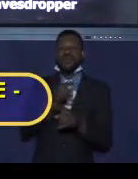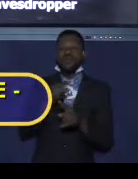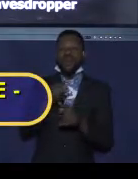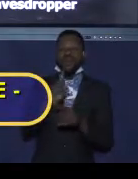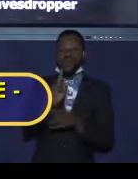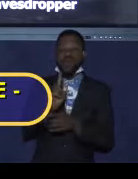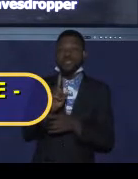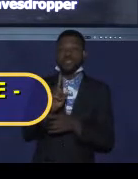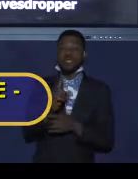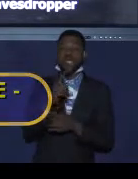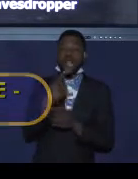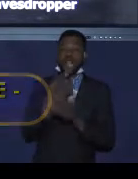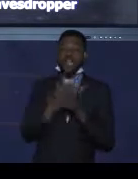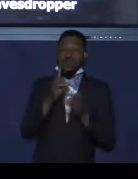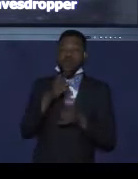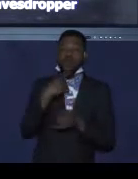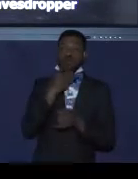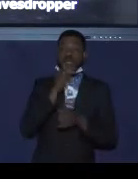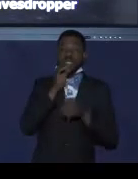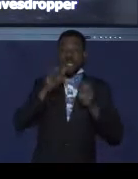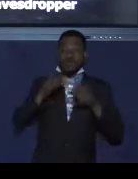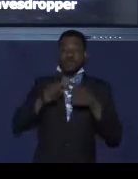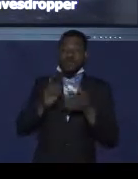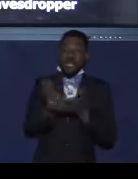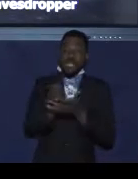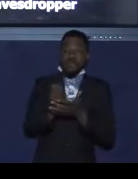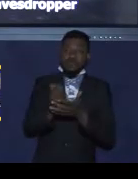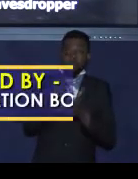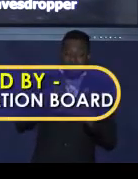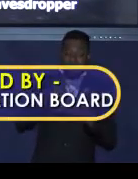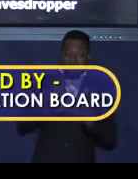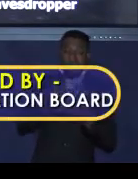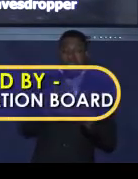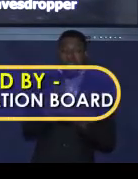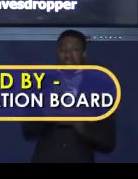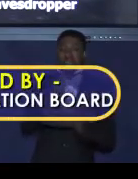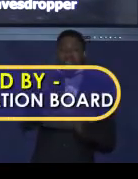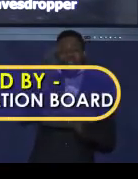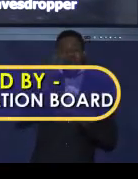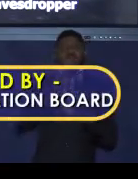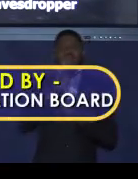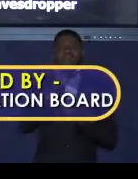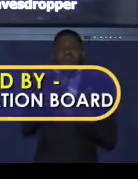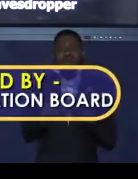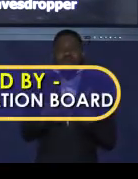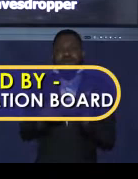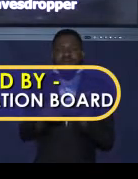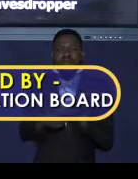One who is able to read and write is known to be